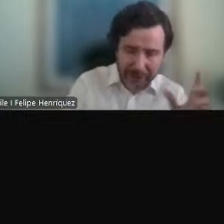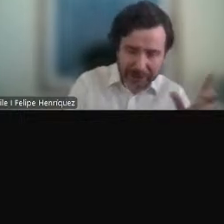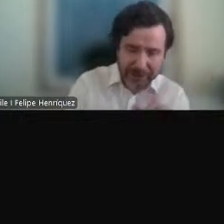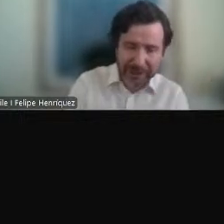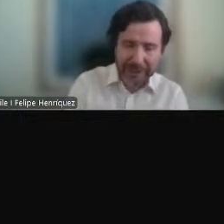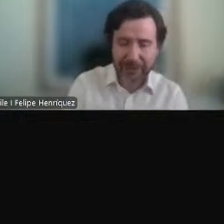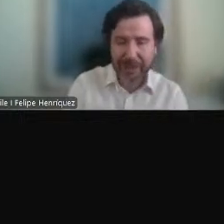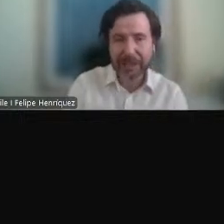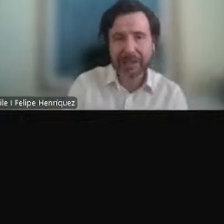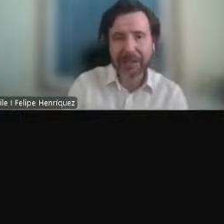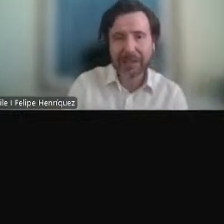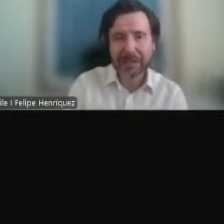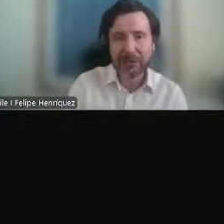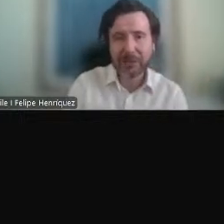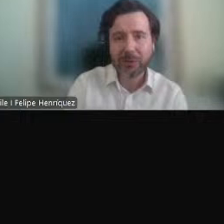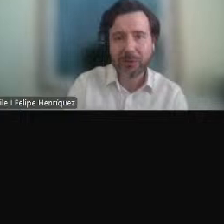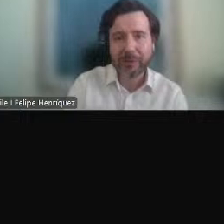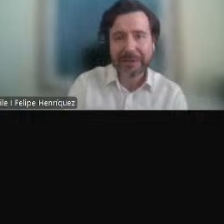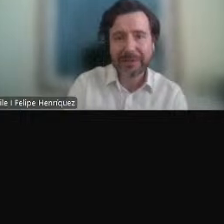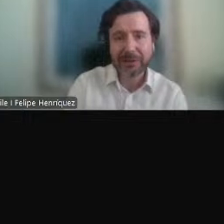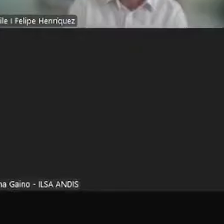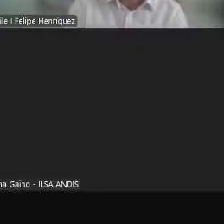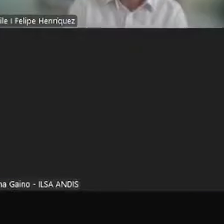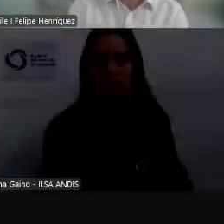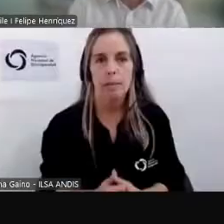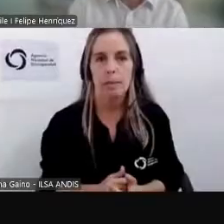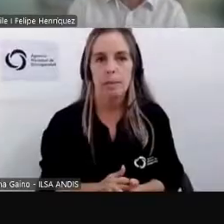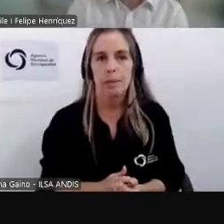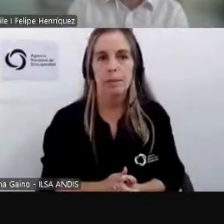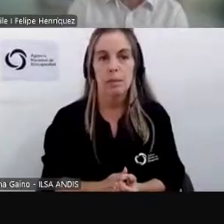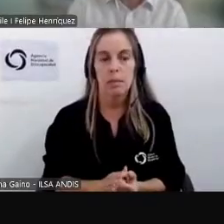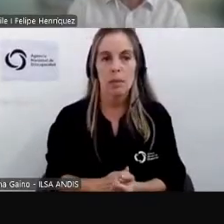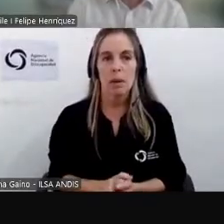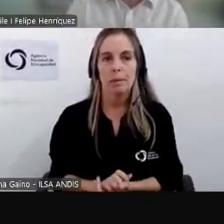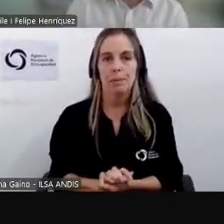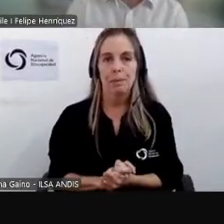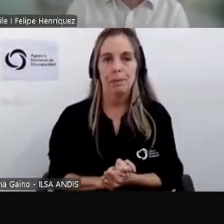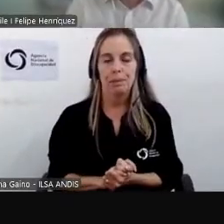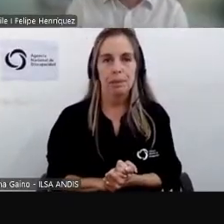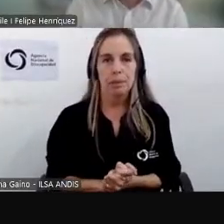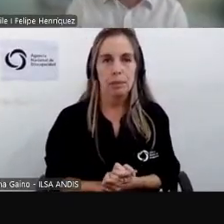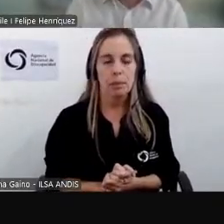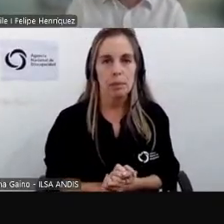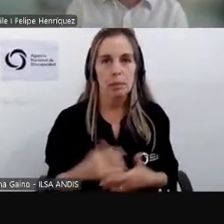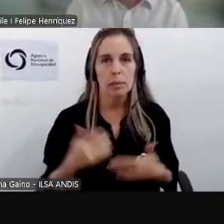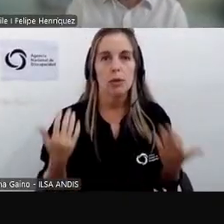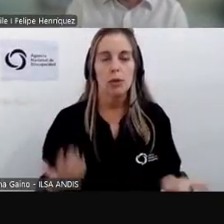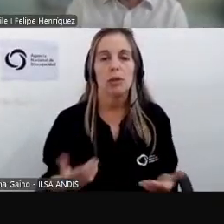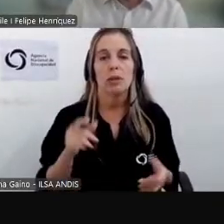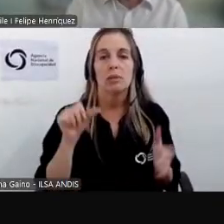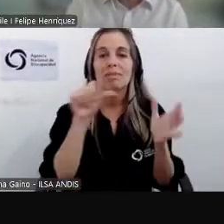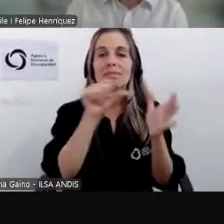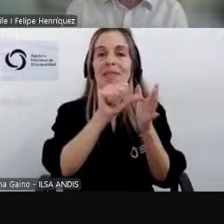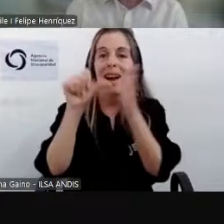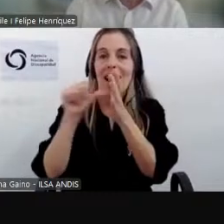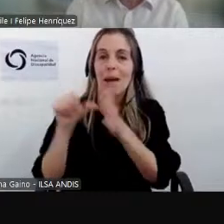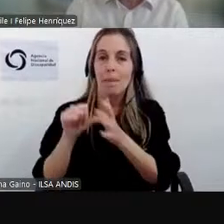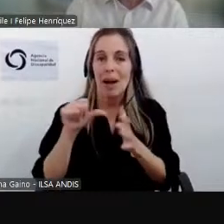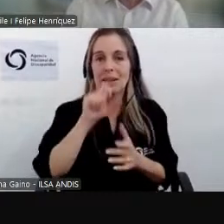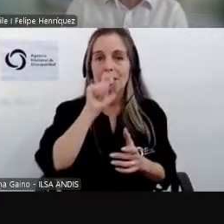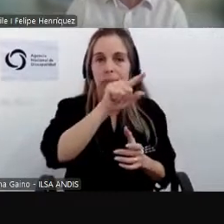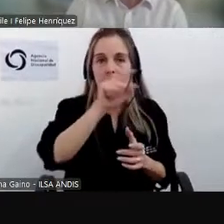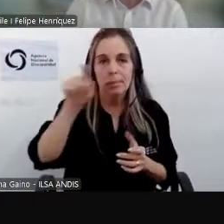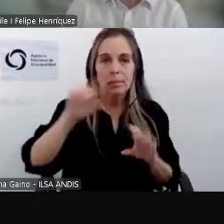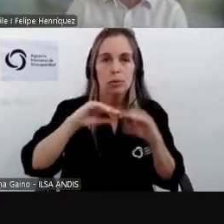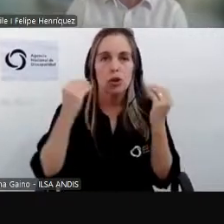mechanism, like an extrajudicial mechanisms to file for complaints, as Fernanda has mentioned.